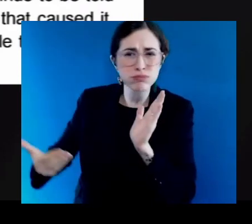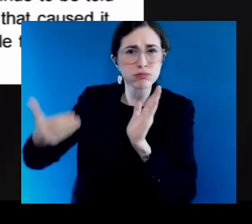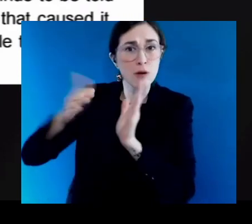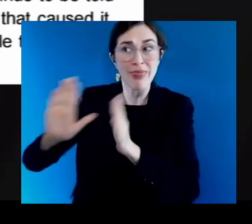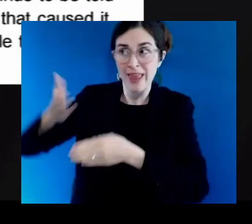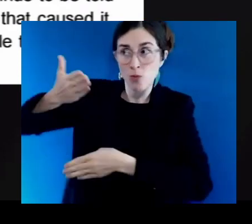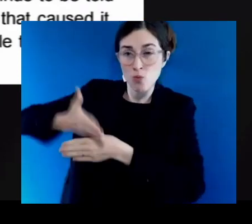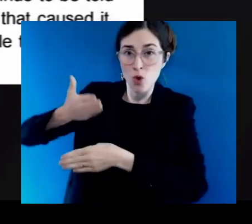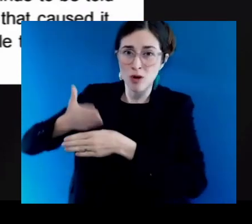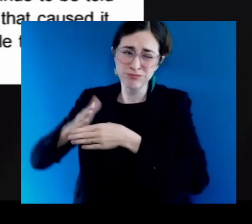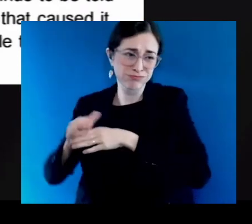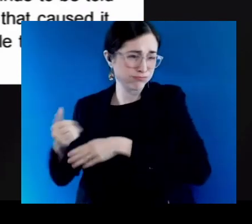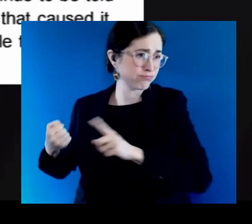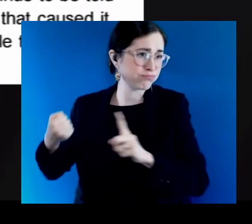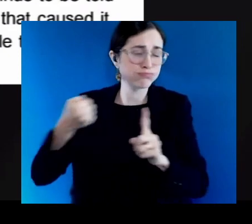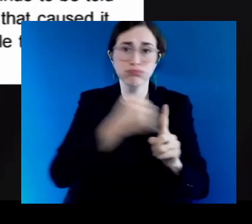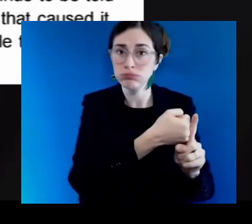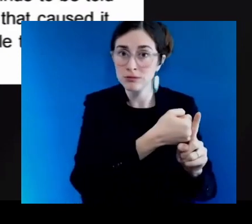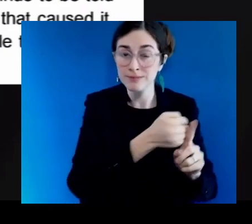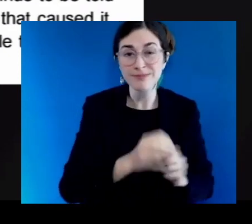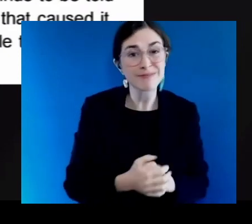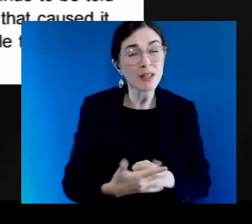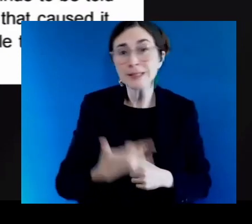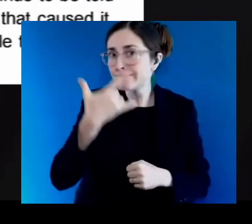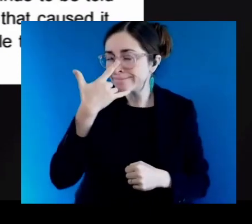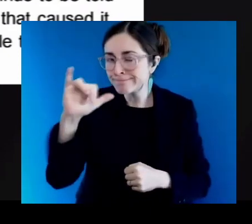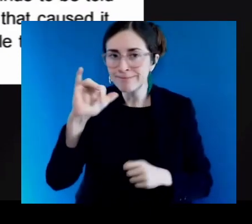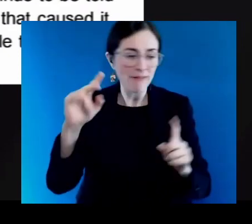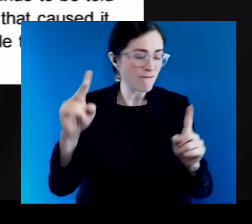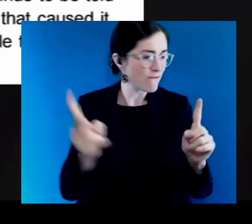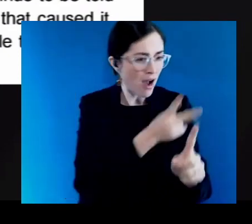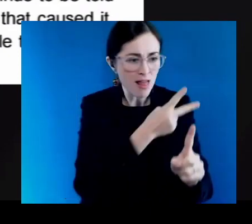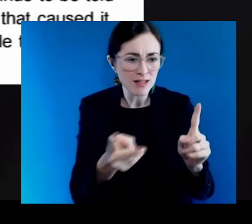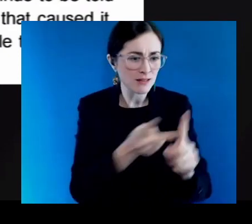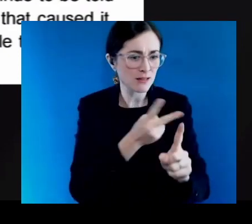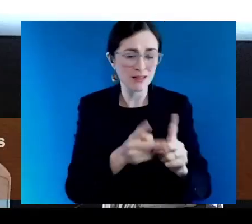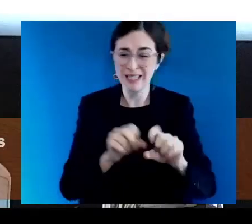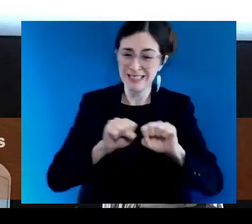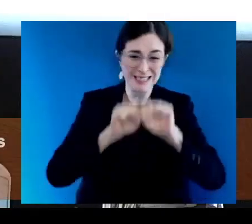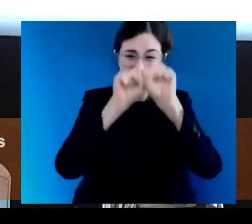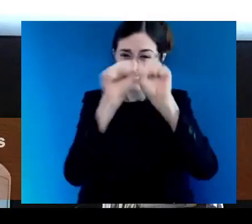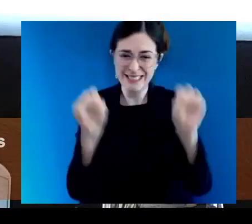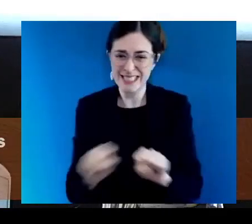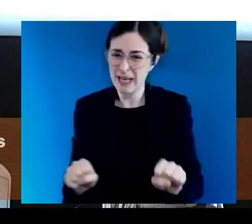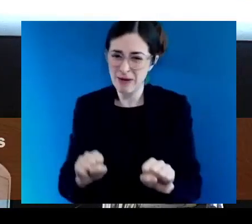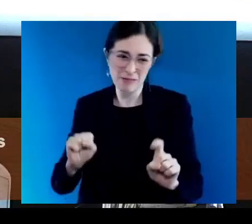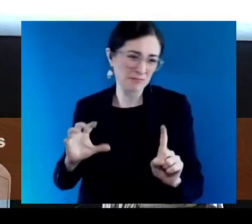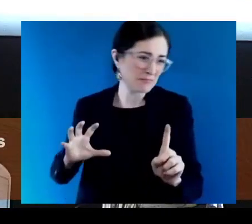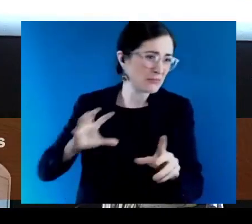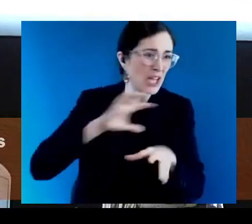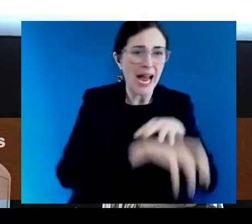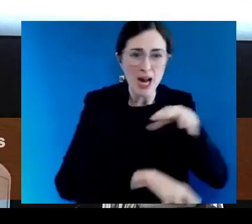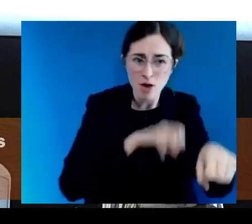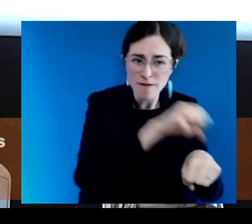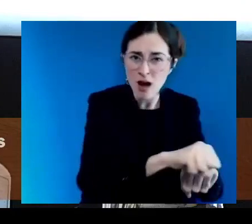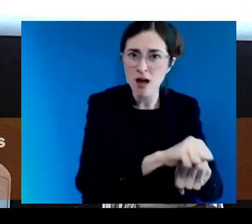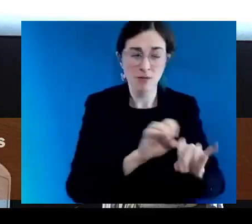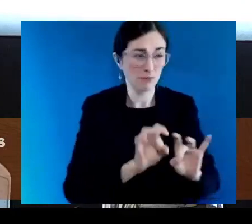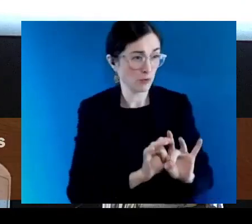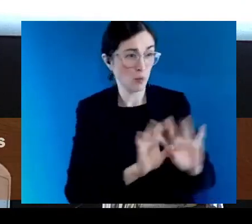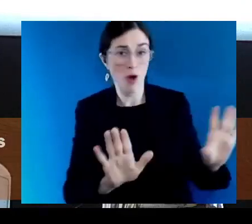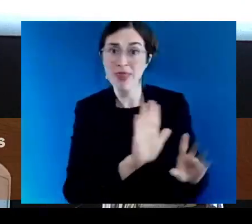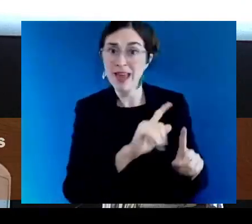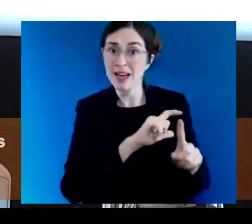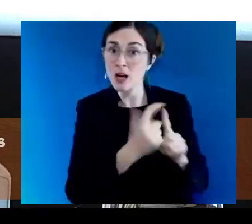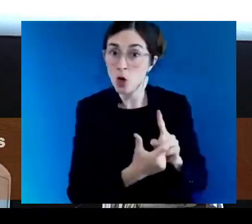The reality of horrific violence and state-sanctioned systemic dispossession of country and destruction of culture are truths which